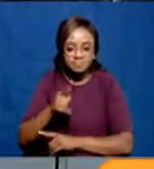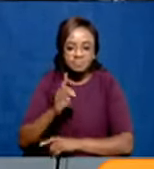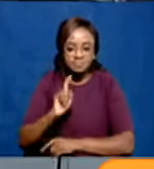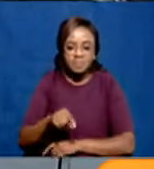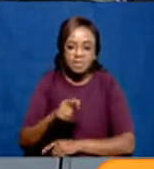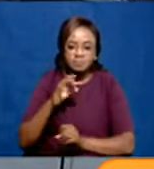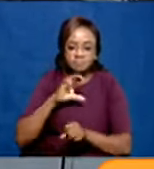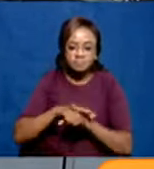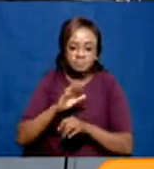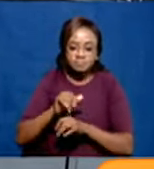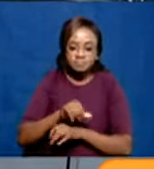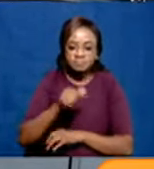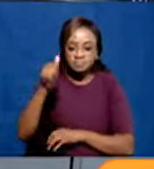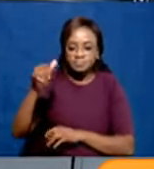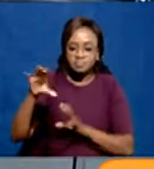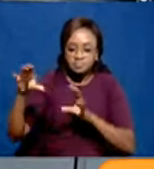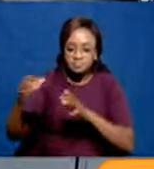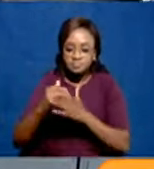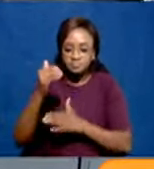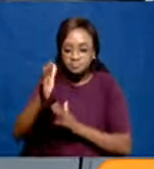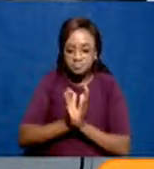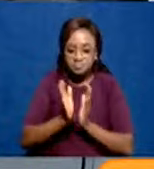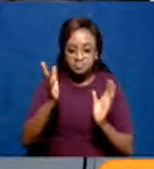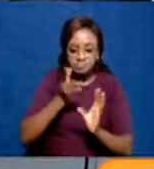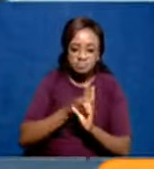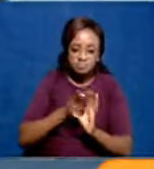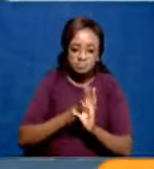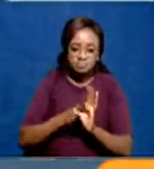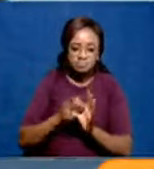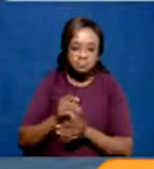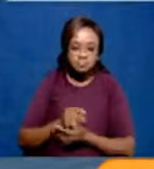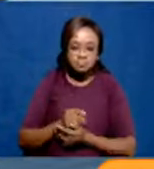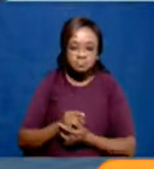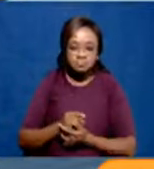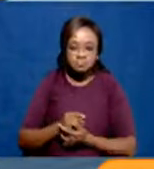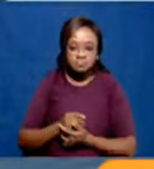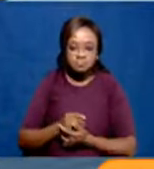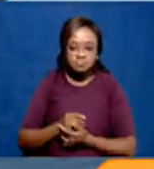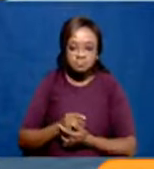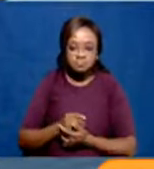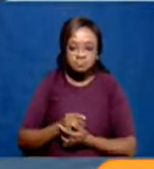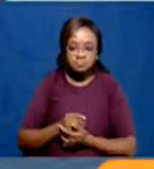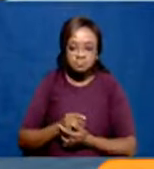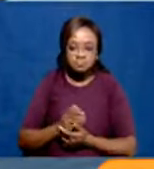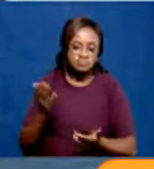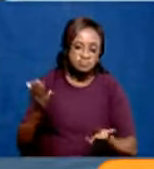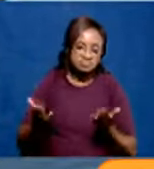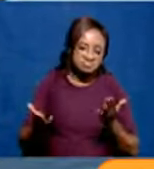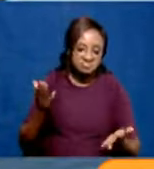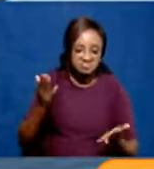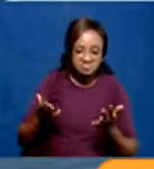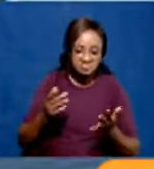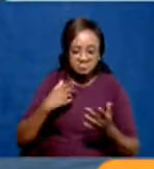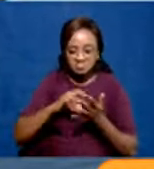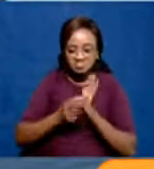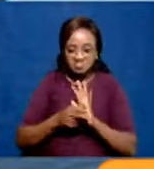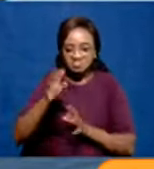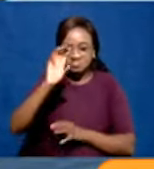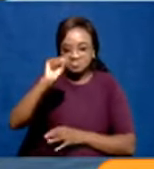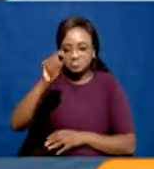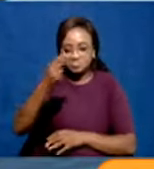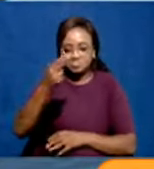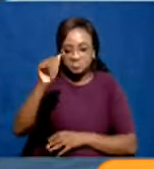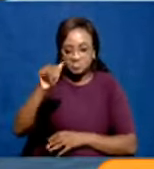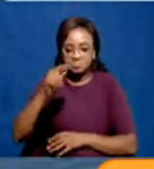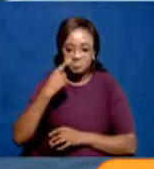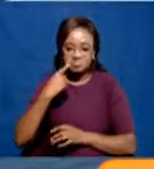outsourced. After the public participation that was done at that time, it was changed to May. May meaning we've got discretion as a social health authority to decide